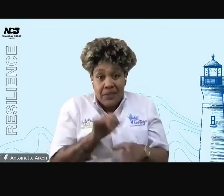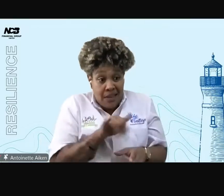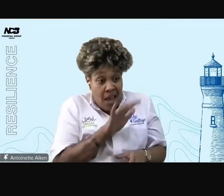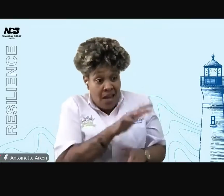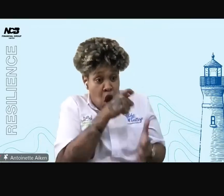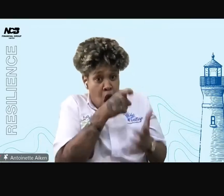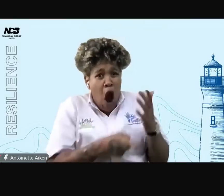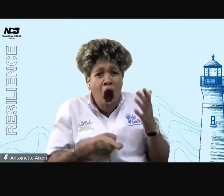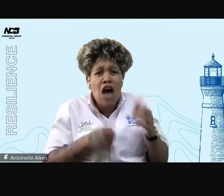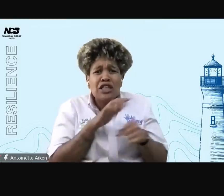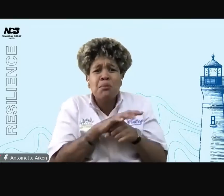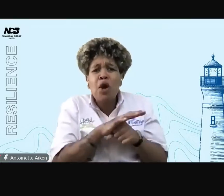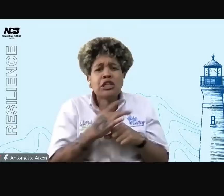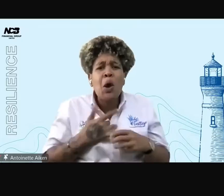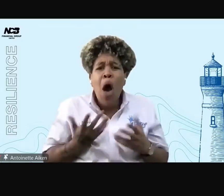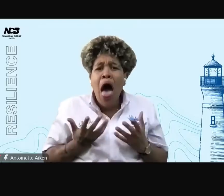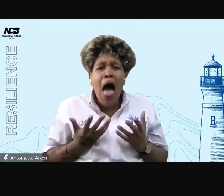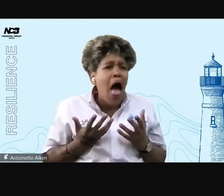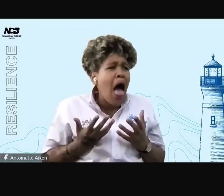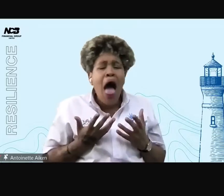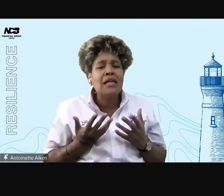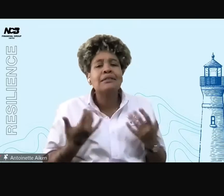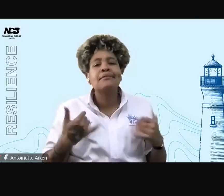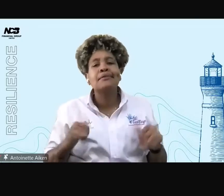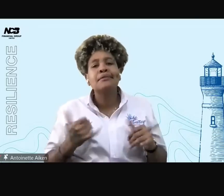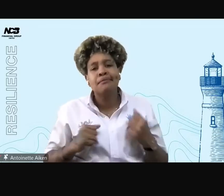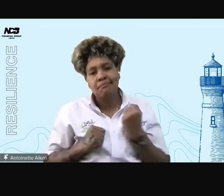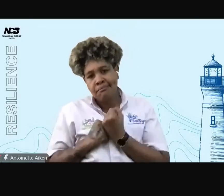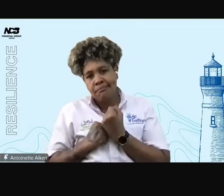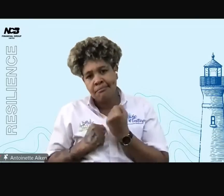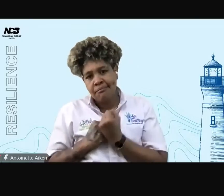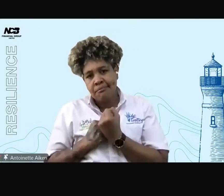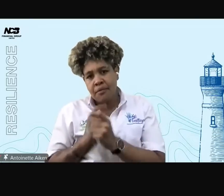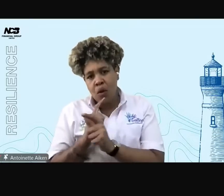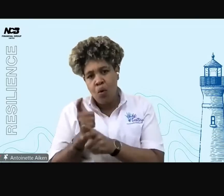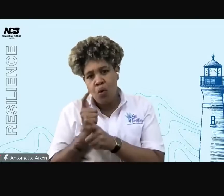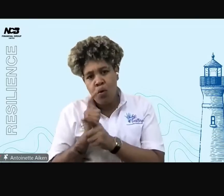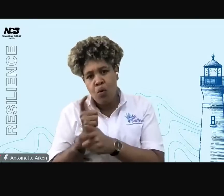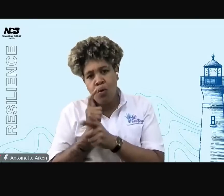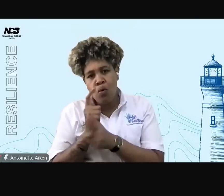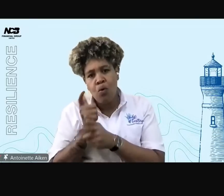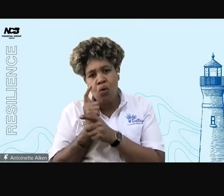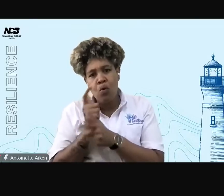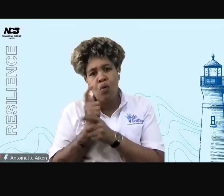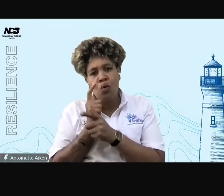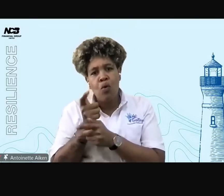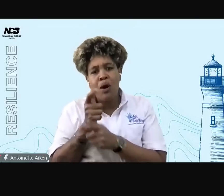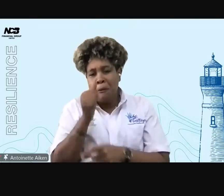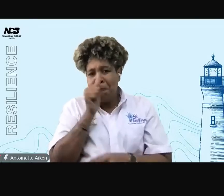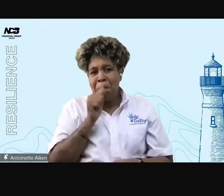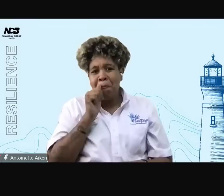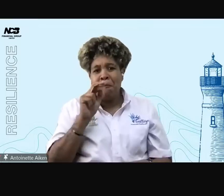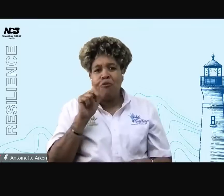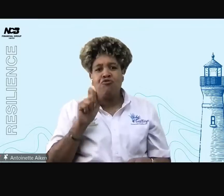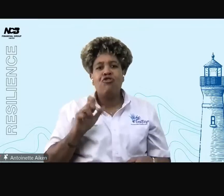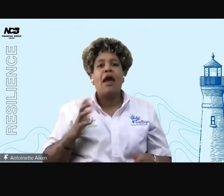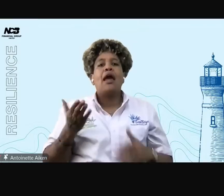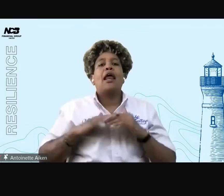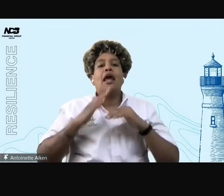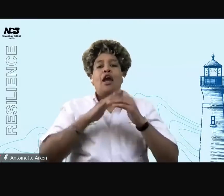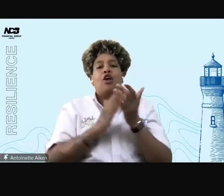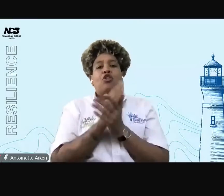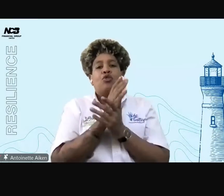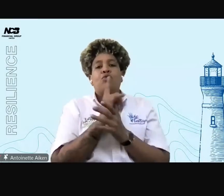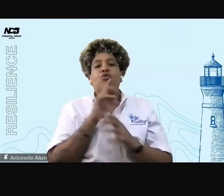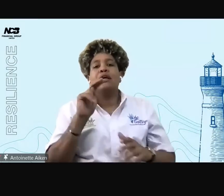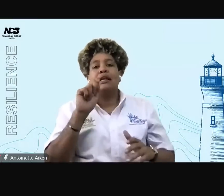cost pressure, we continued to support the market with loan growth and absorbed some of those rate increases through compressed net